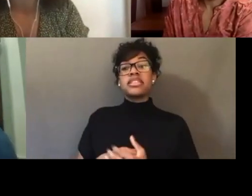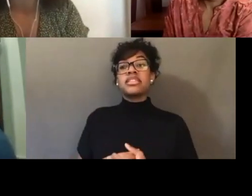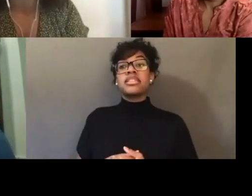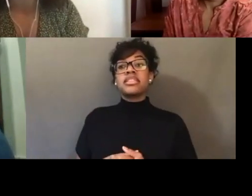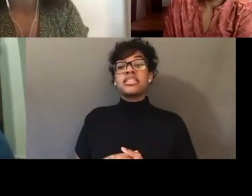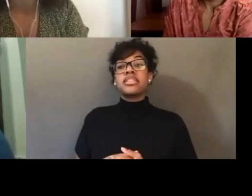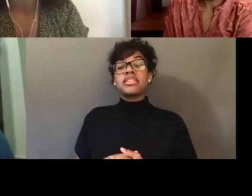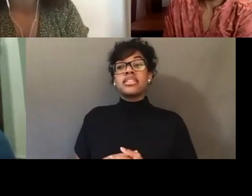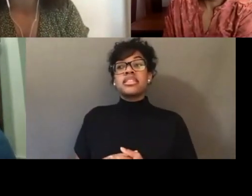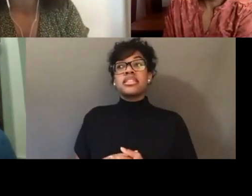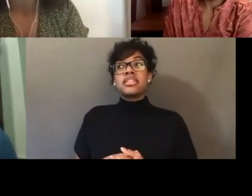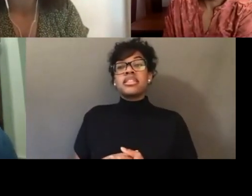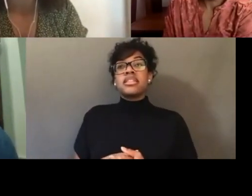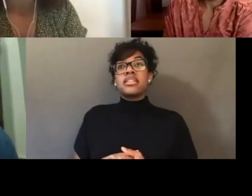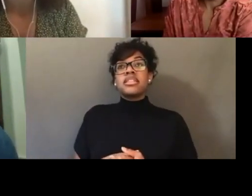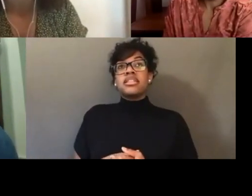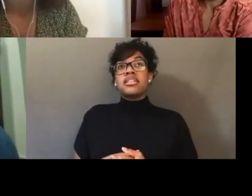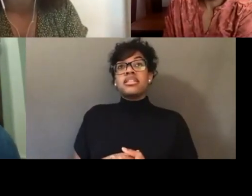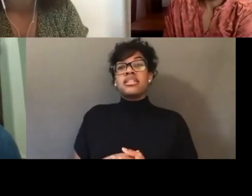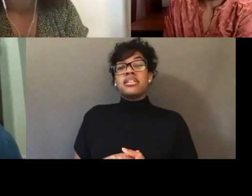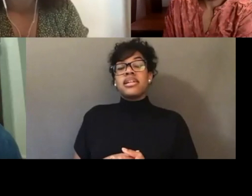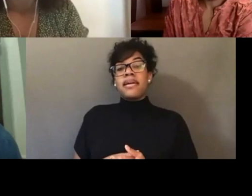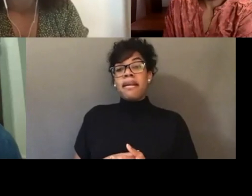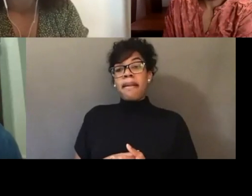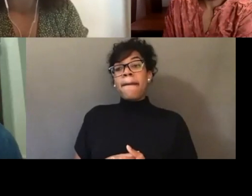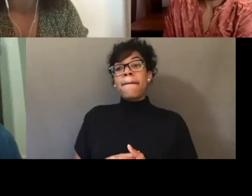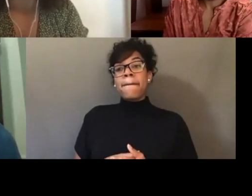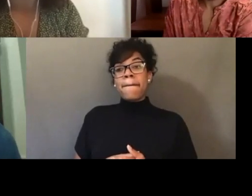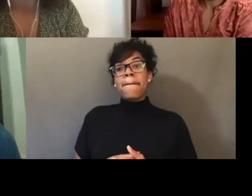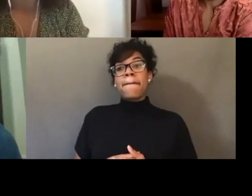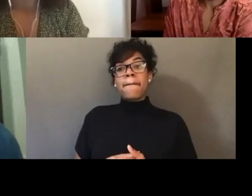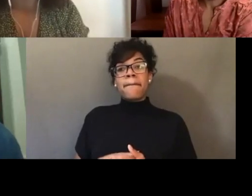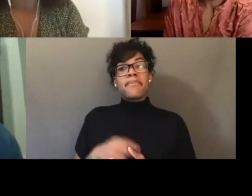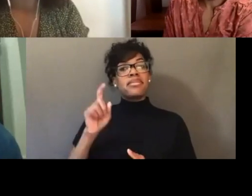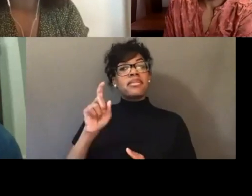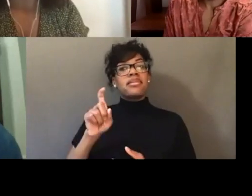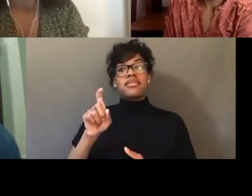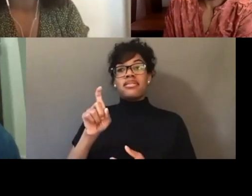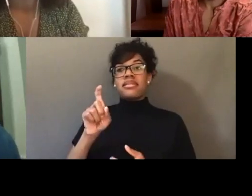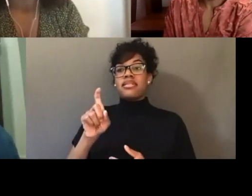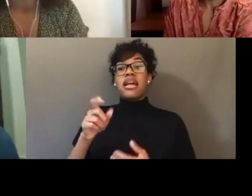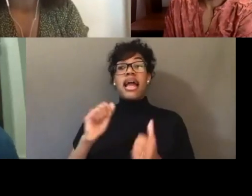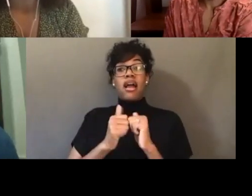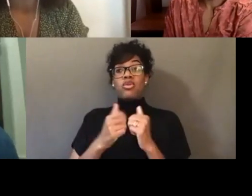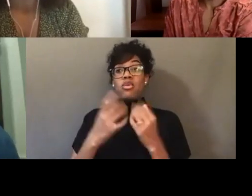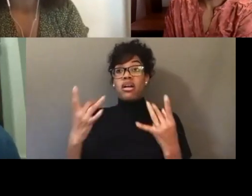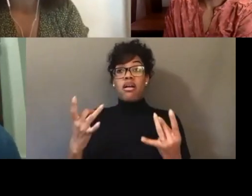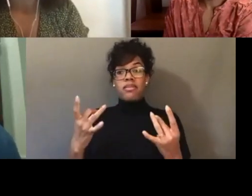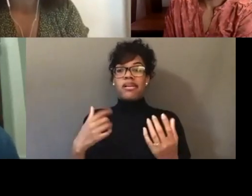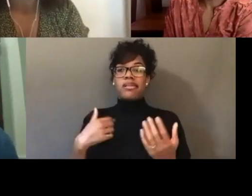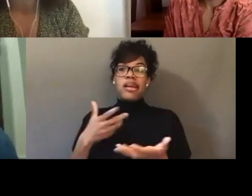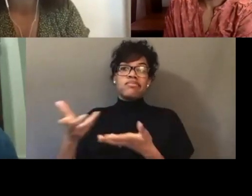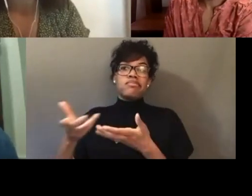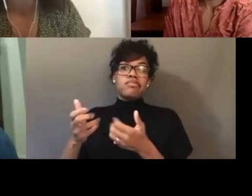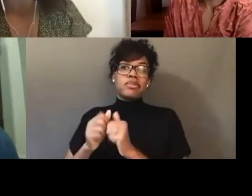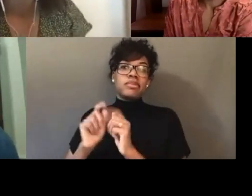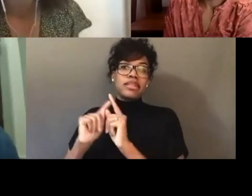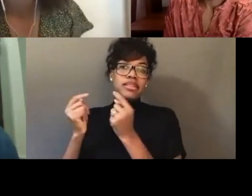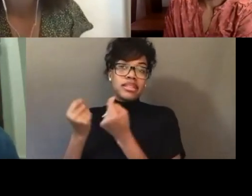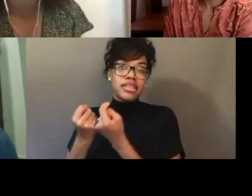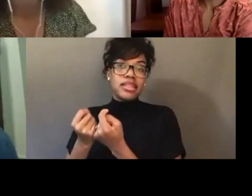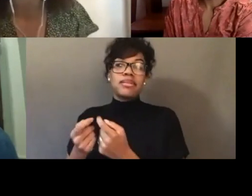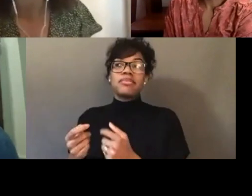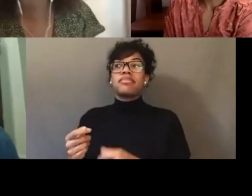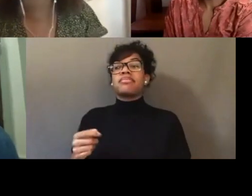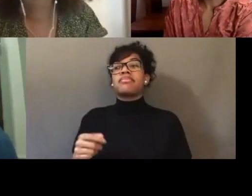Definitely got to collaborate with the fam, with the crew, with the squad. But you know, I meditate this